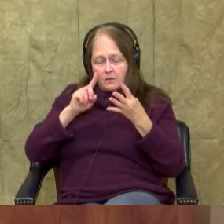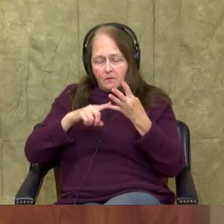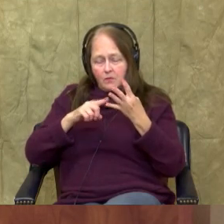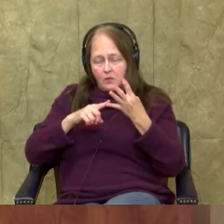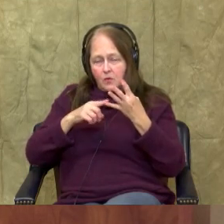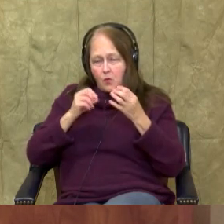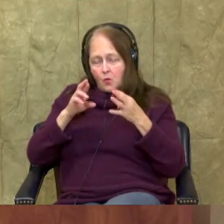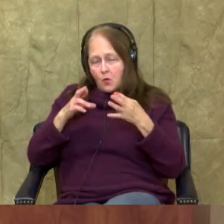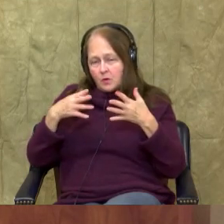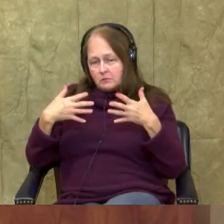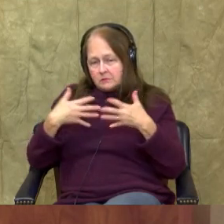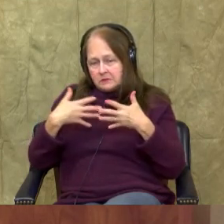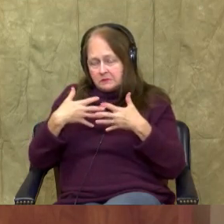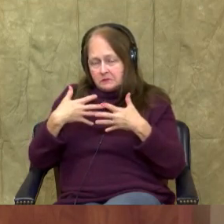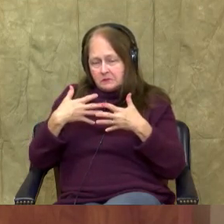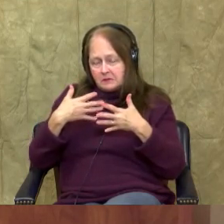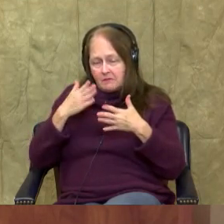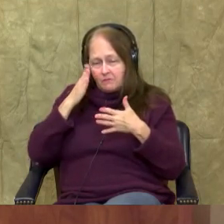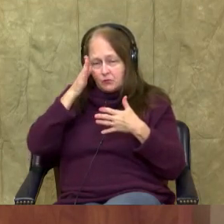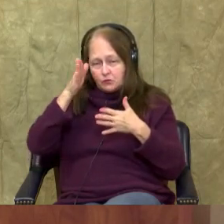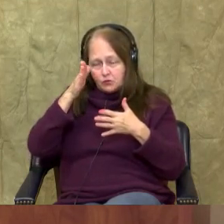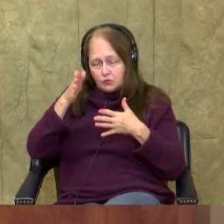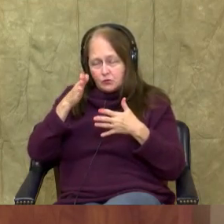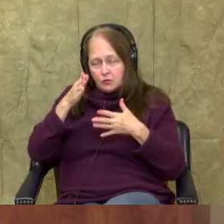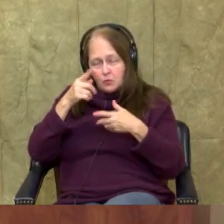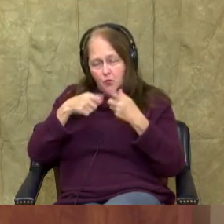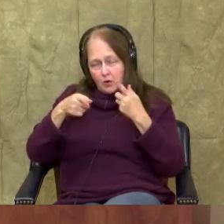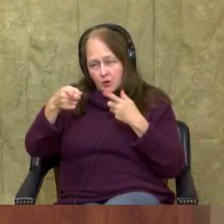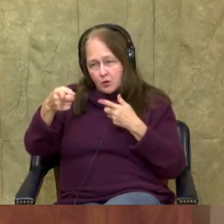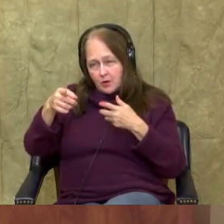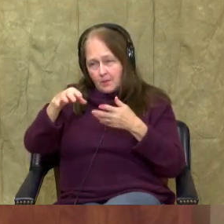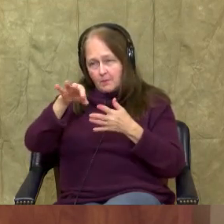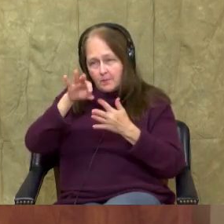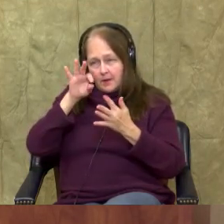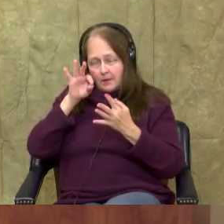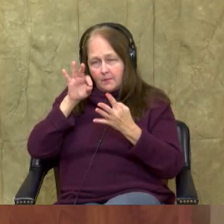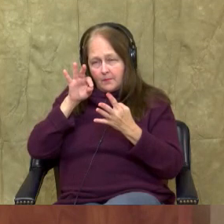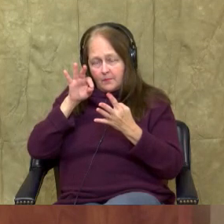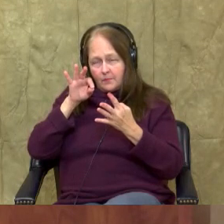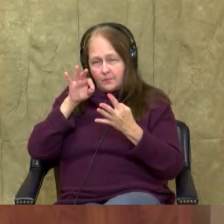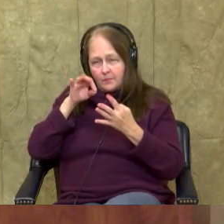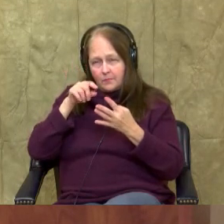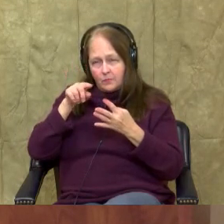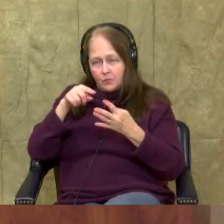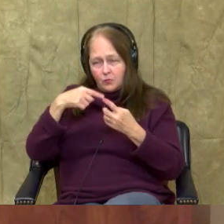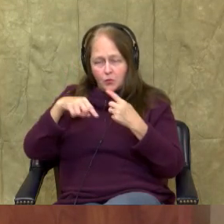unknown is. So, which one did you pick? Because if you go